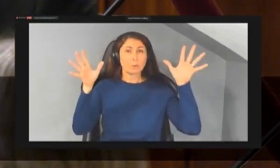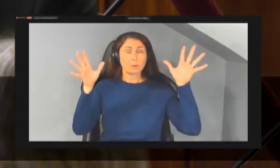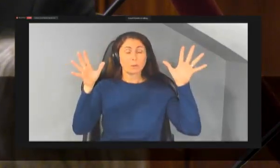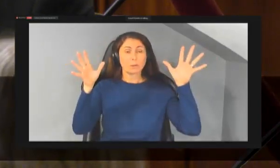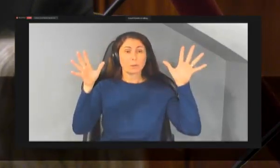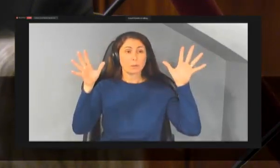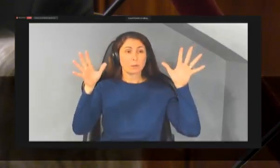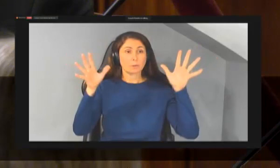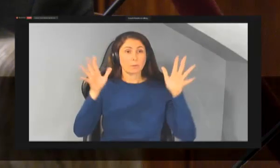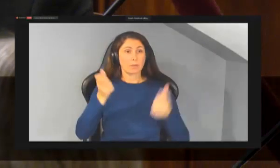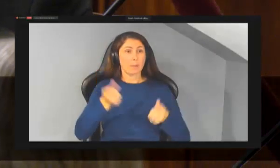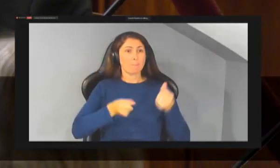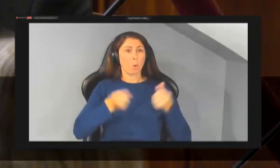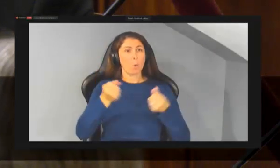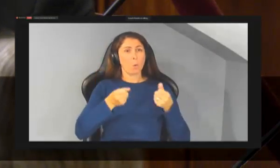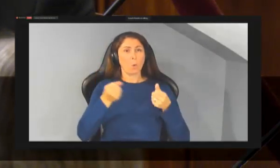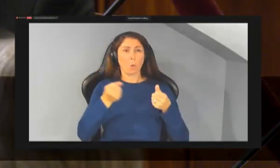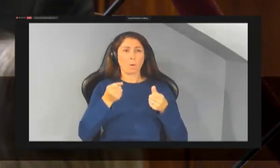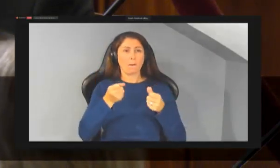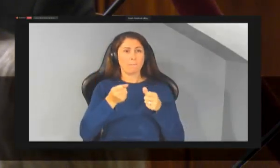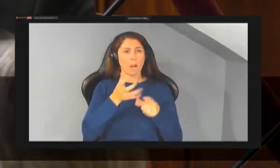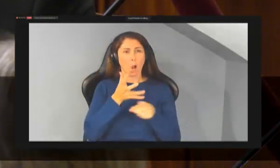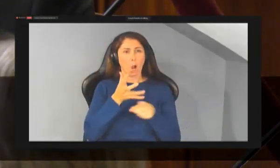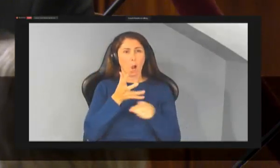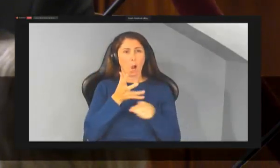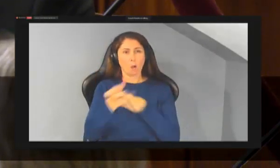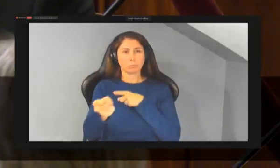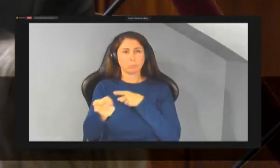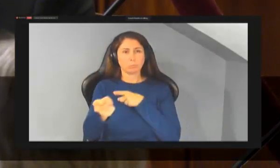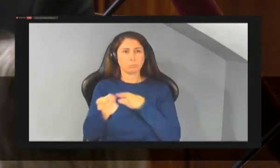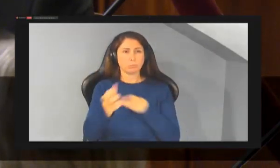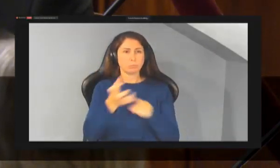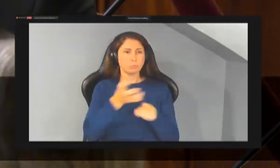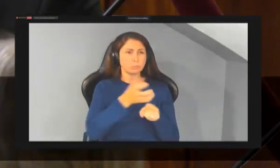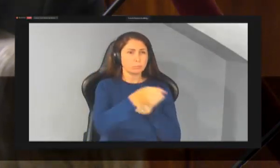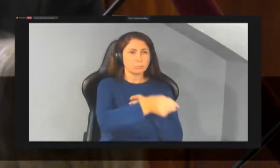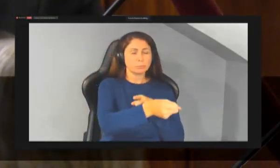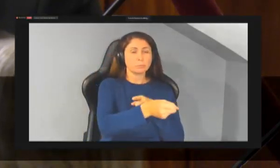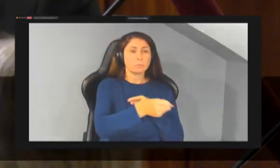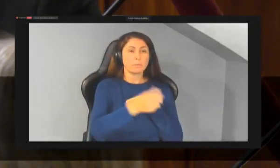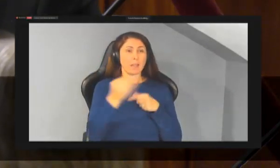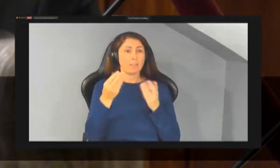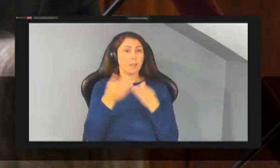motor vehicle collisions and the public safety implications of that.